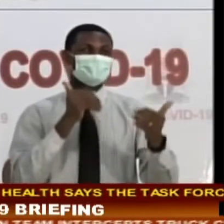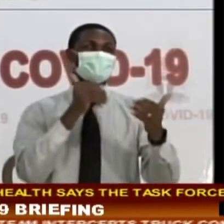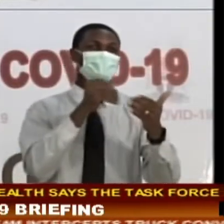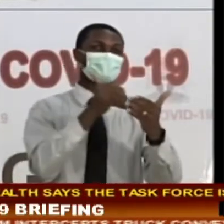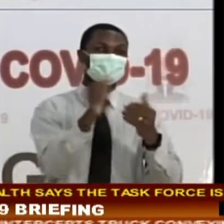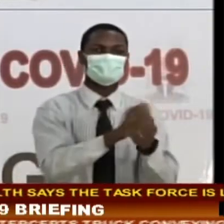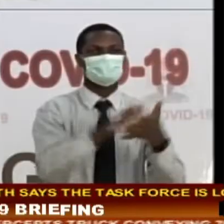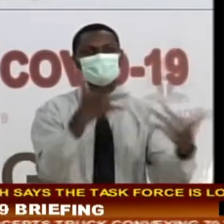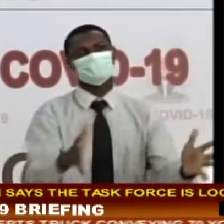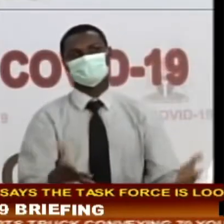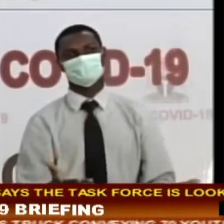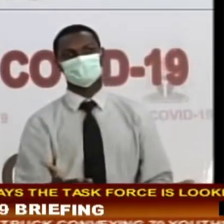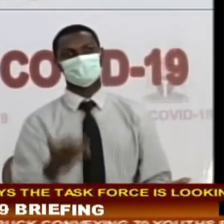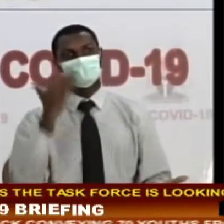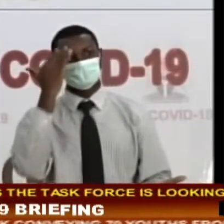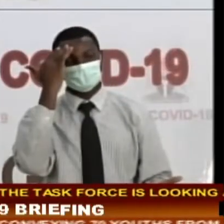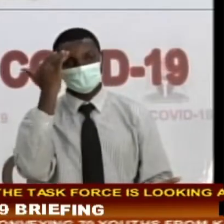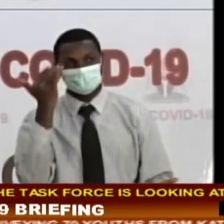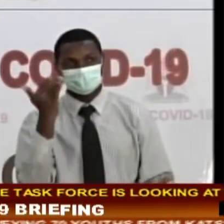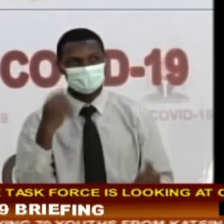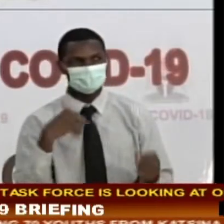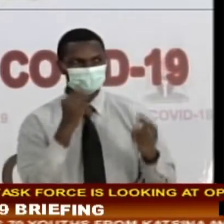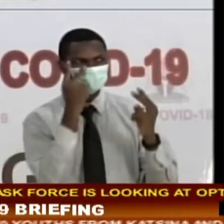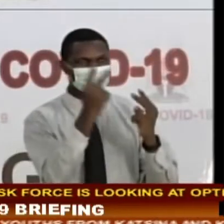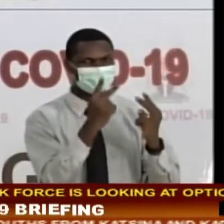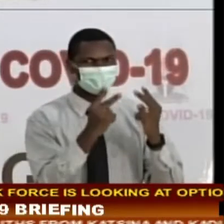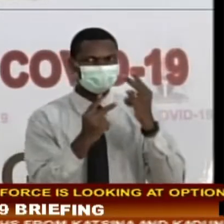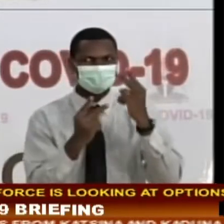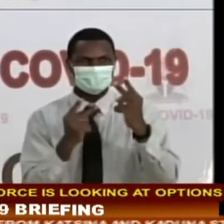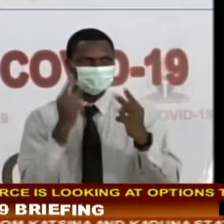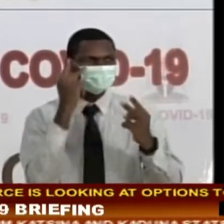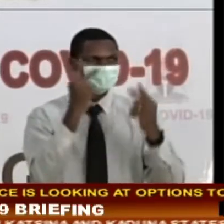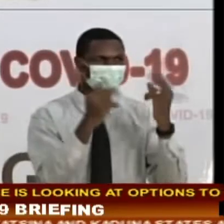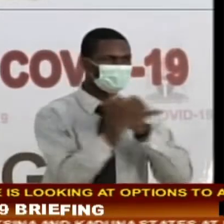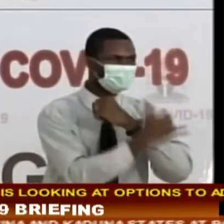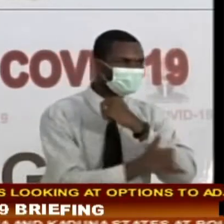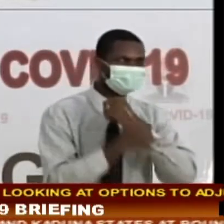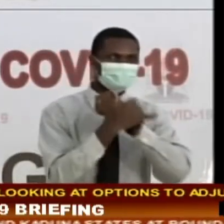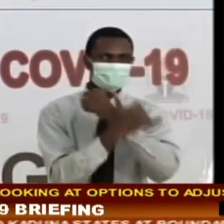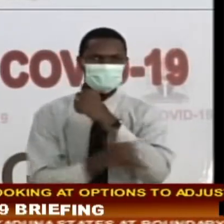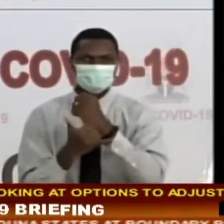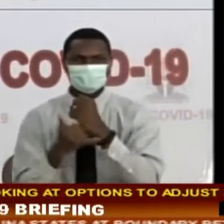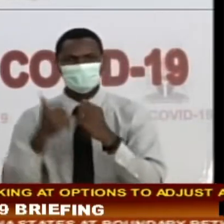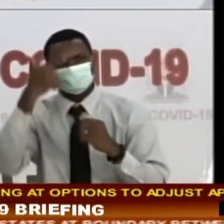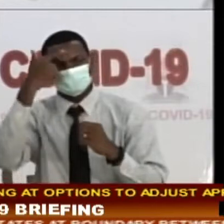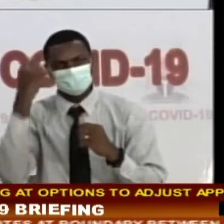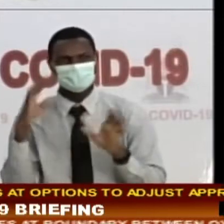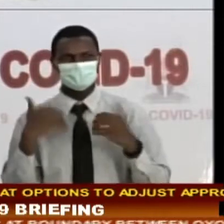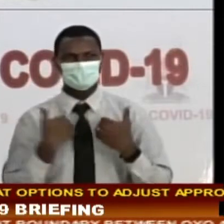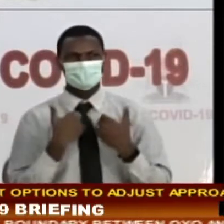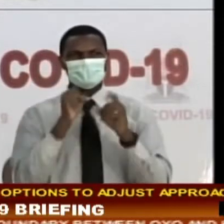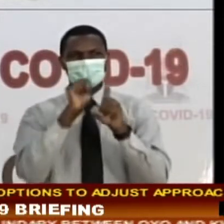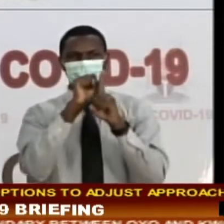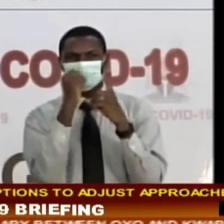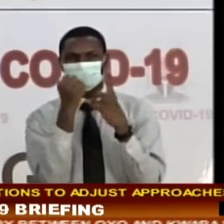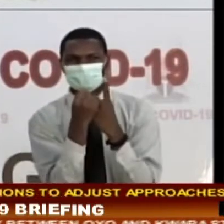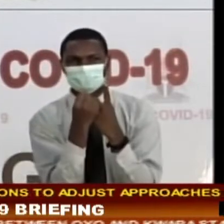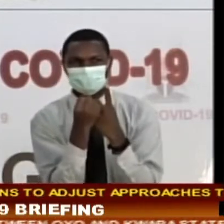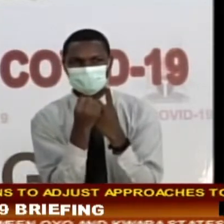exceeded so these are countries we need to look at because of similarities in demography similarities in